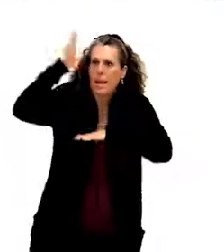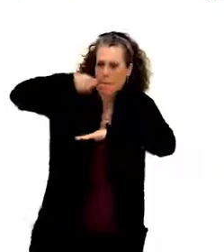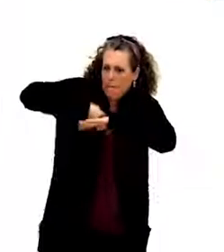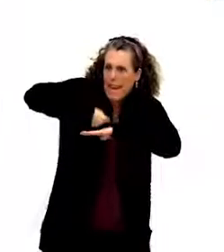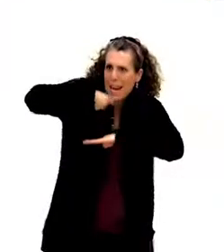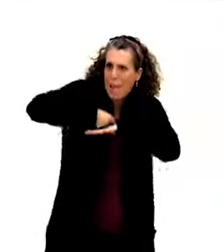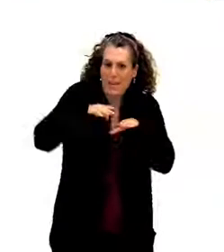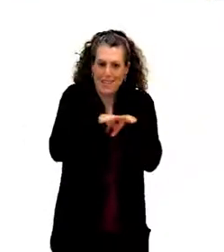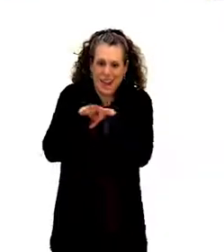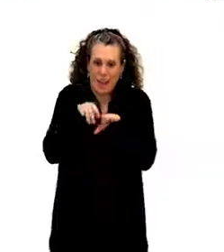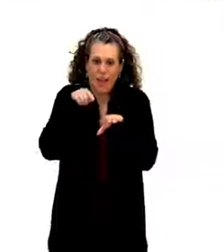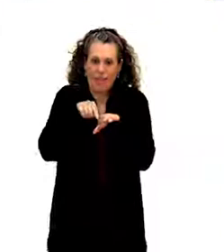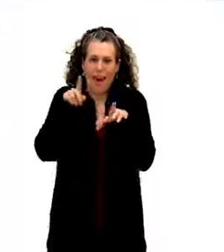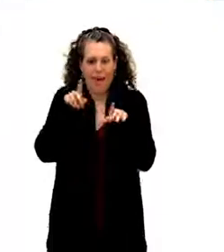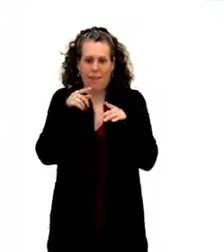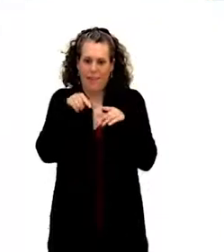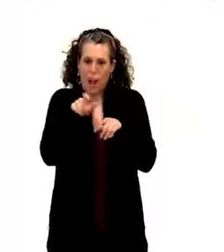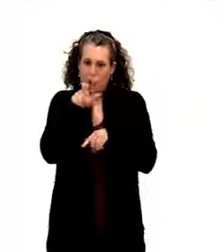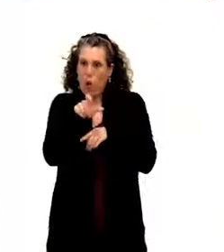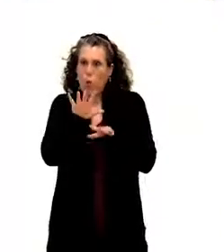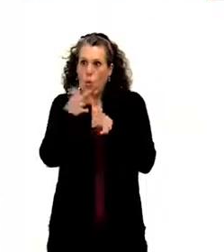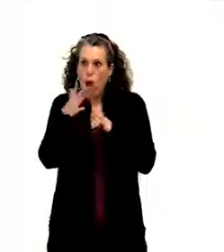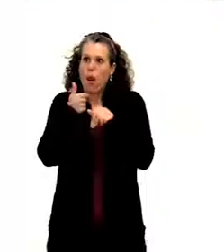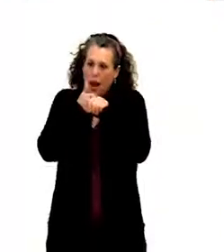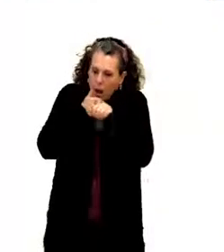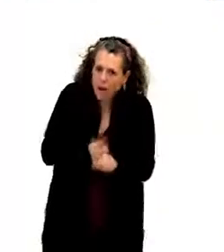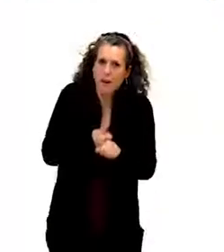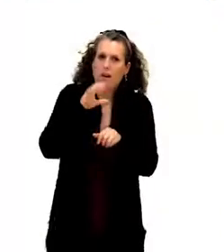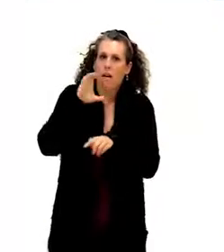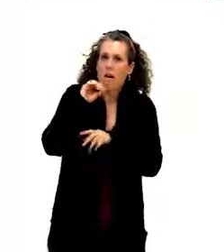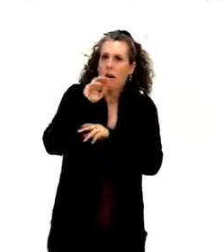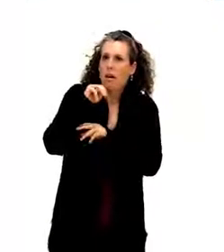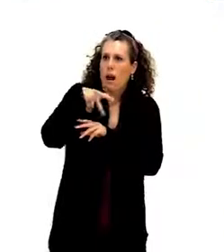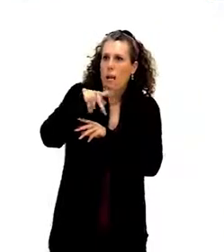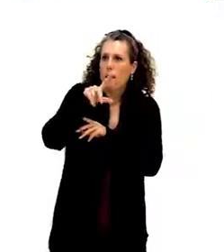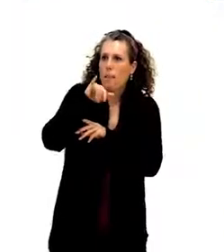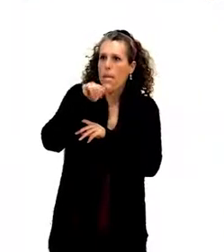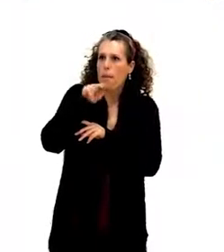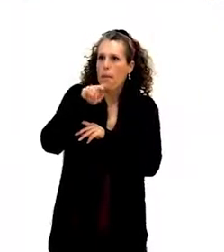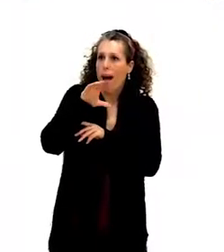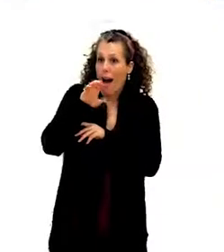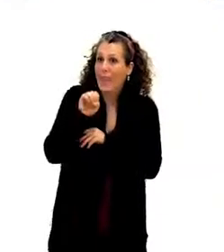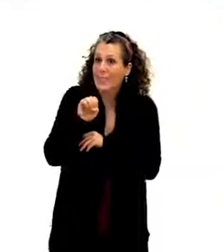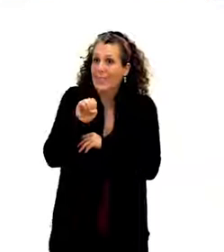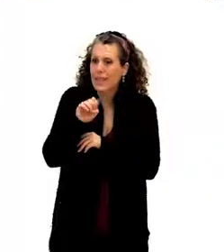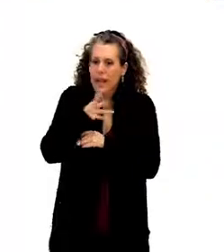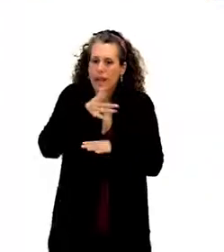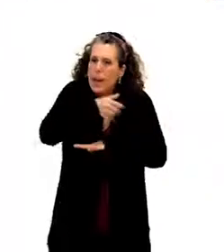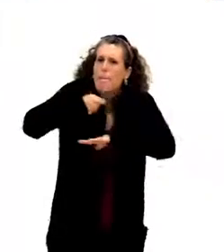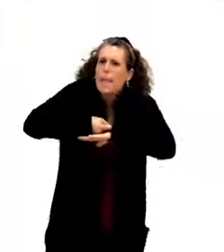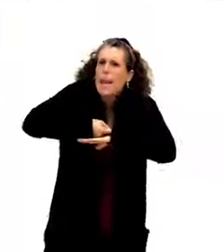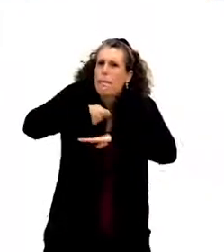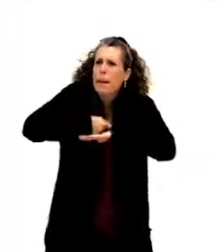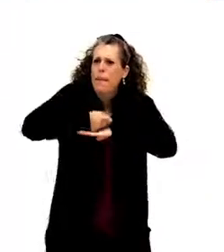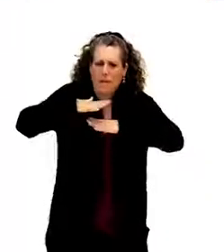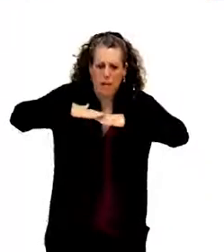a magic word for compliance. It's not the maximum ceiling standard. It's the minimum standard, the